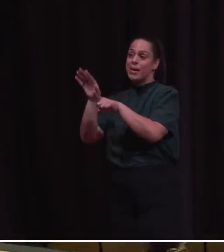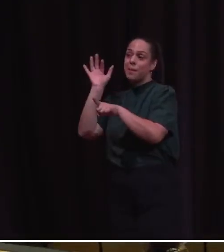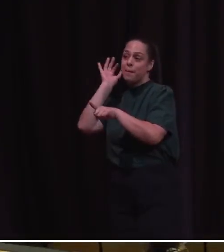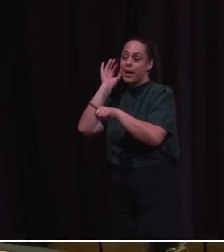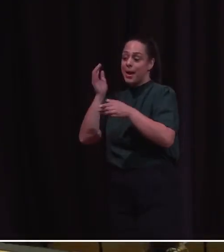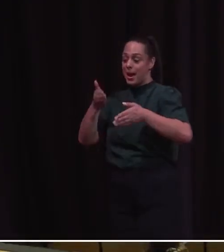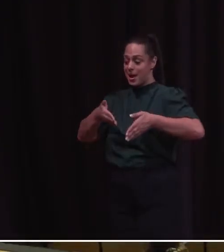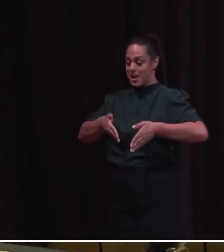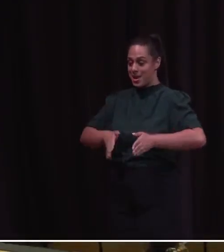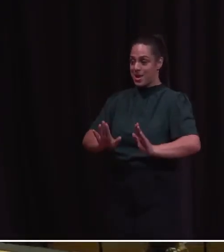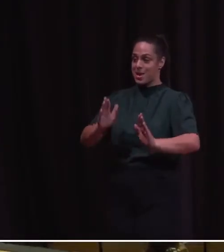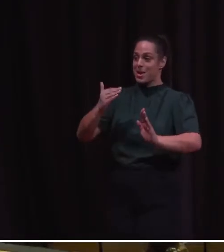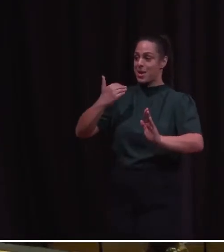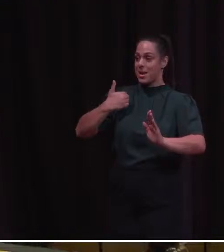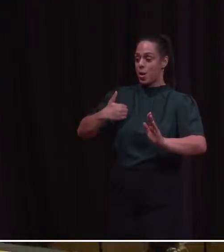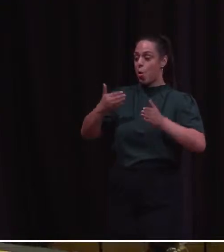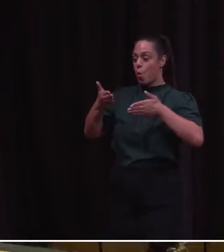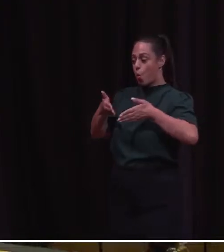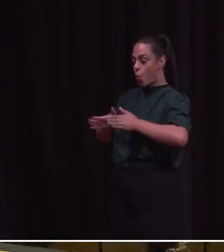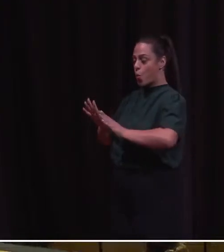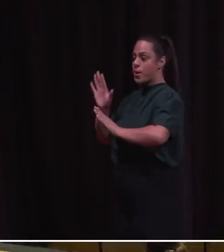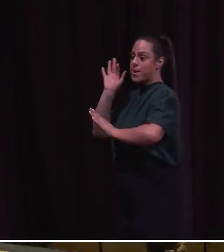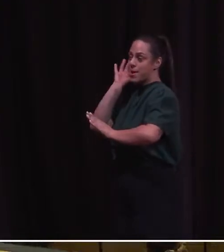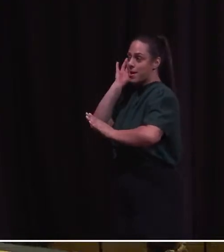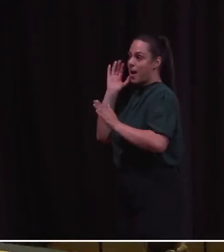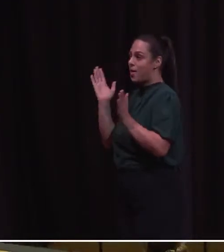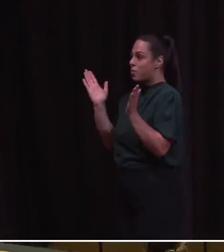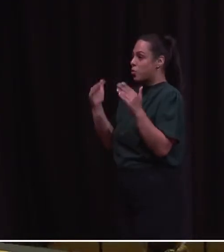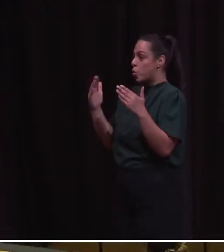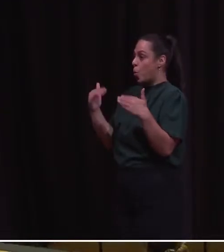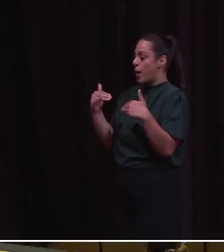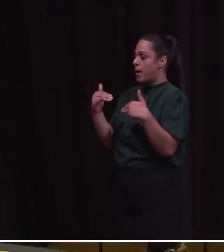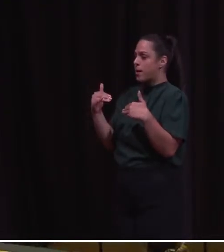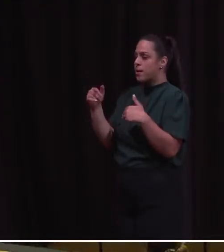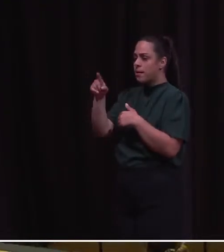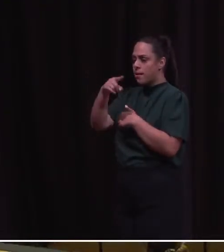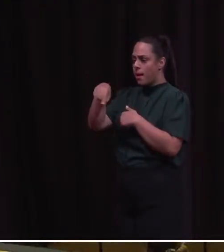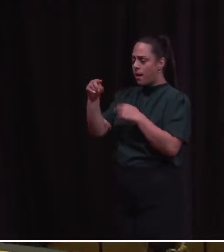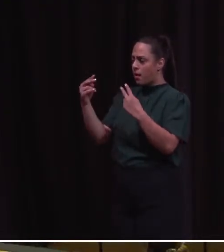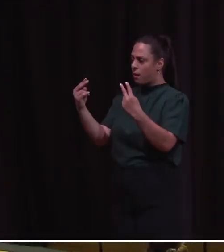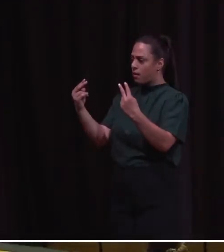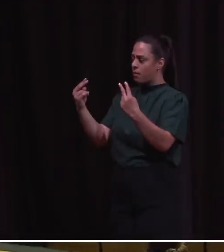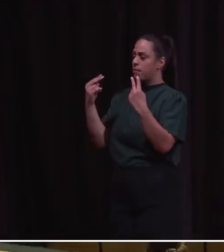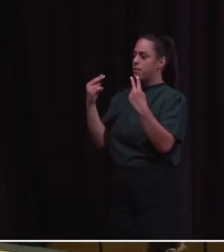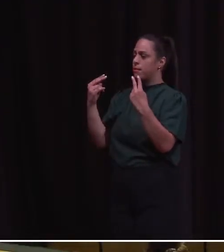daughter. They look at me and as if they want to fight me.